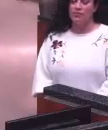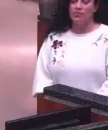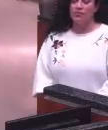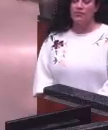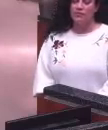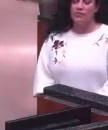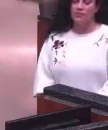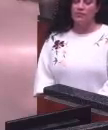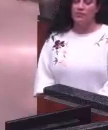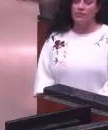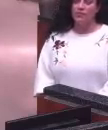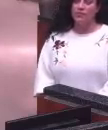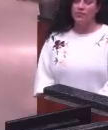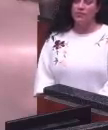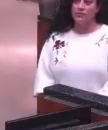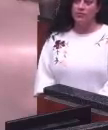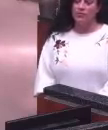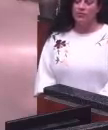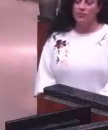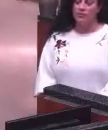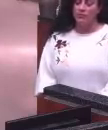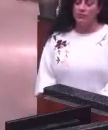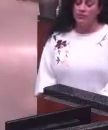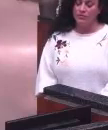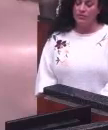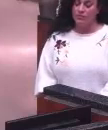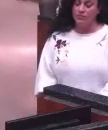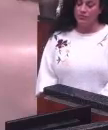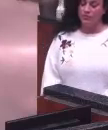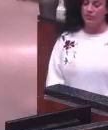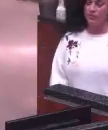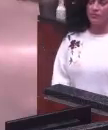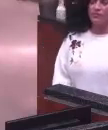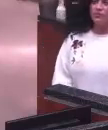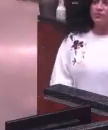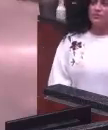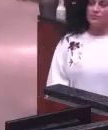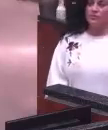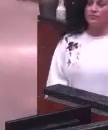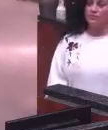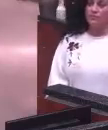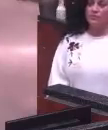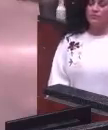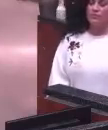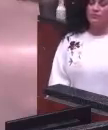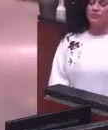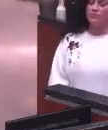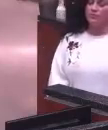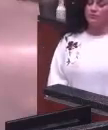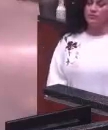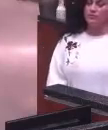to have clean rail locomotives and trucks to address the pollution and health issues caused by the increase of